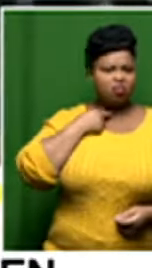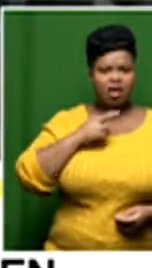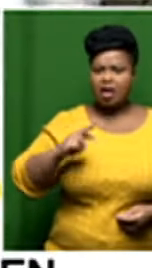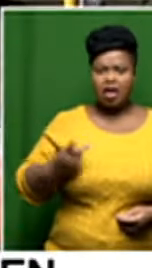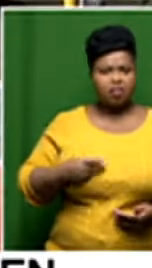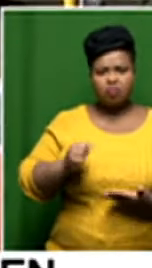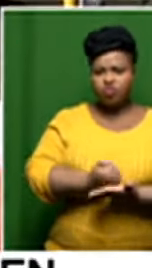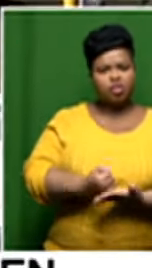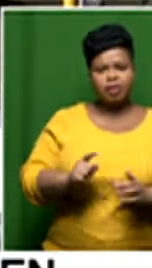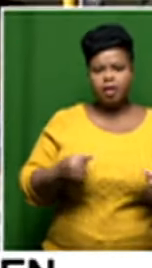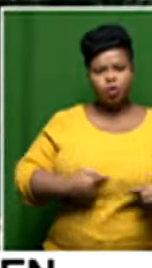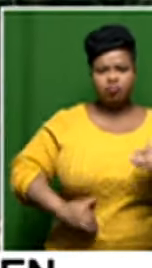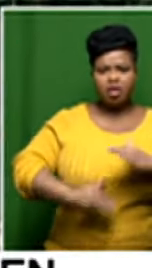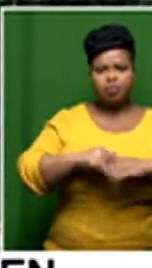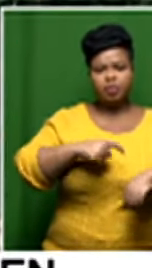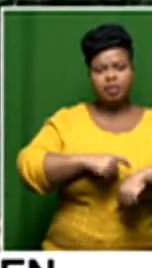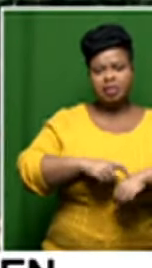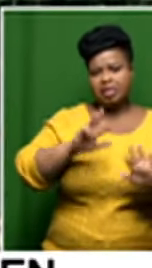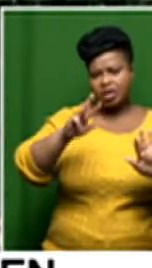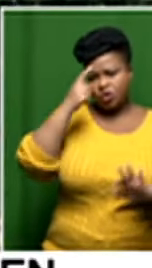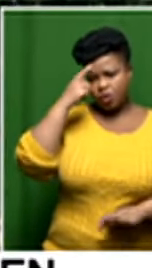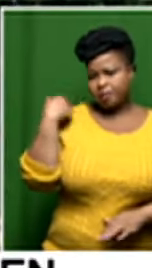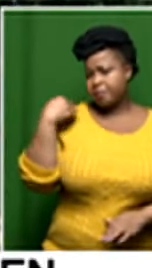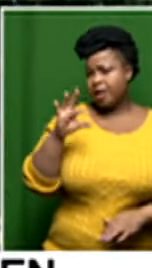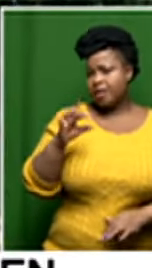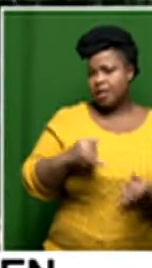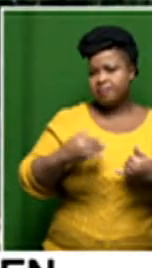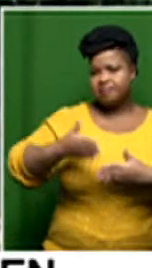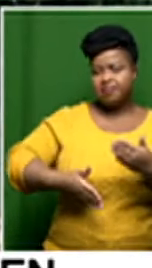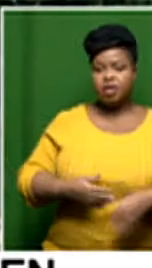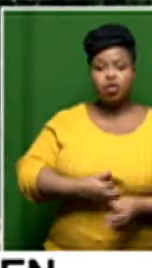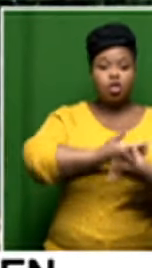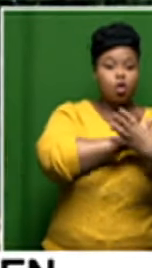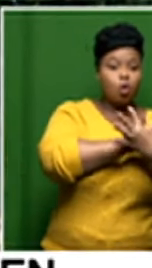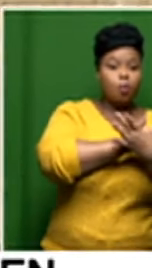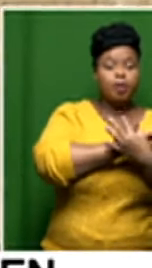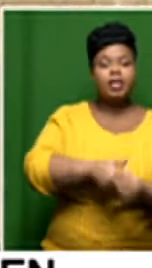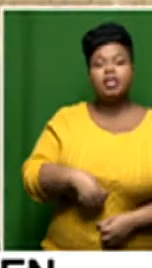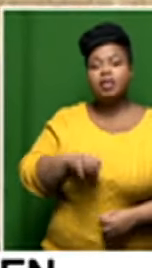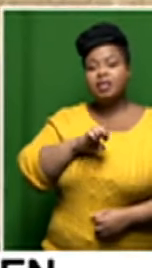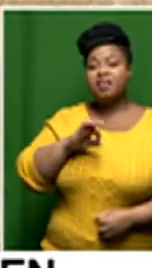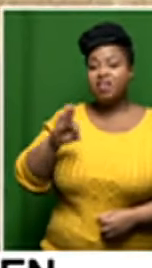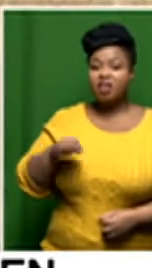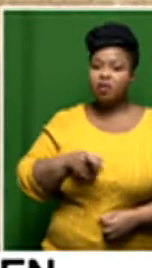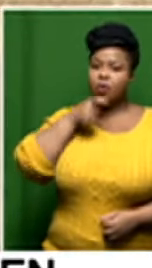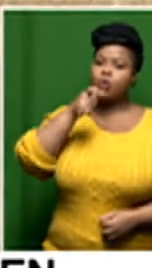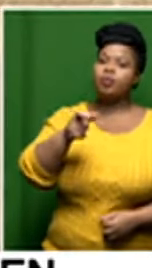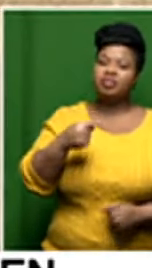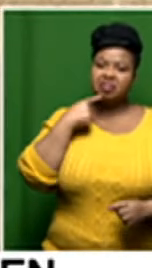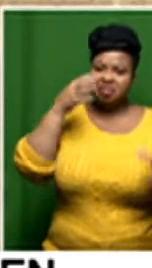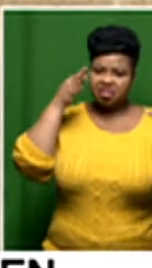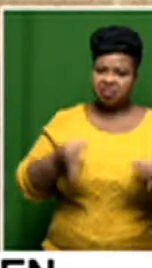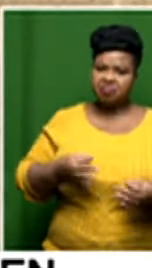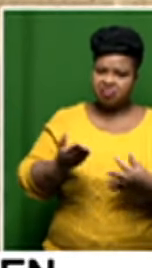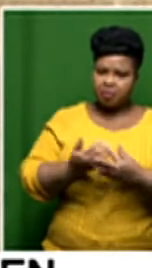of its candidates by Monday's 9 p.m. deadline. COPE and the EFF have voiced their opposition to the ANC's decision